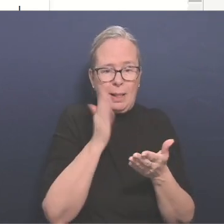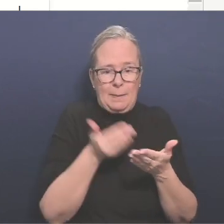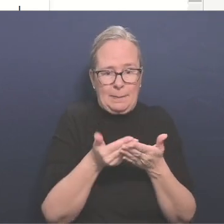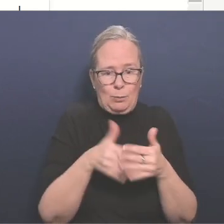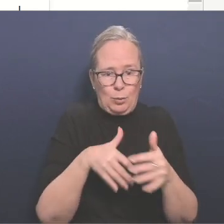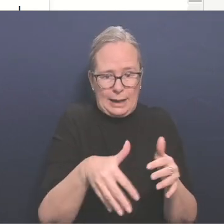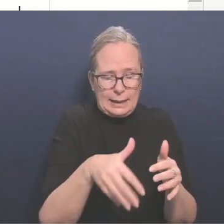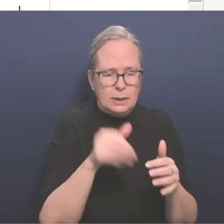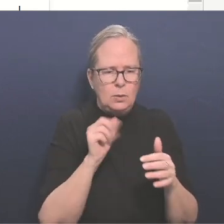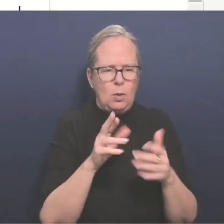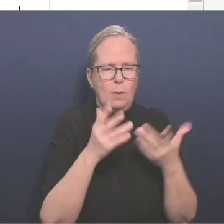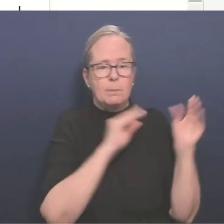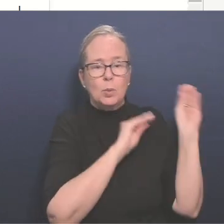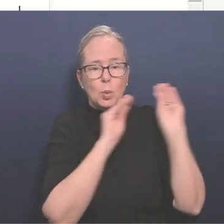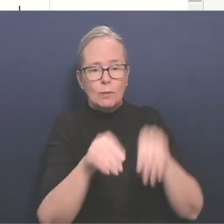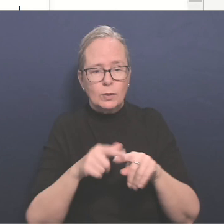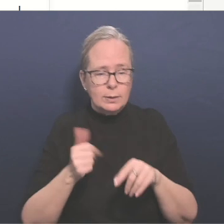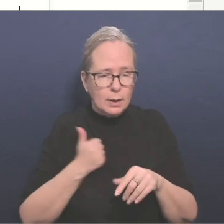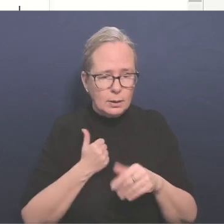living in,